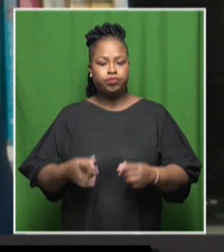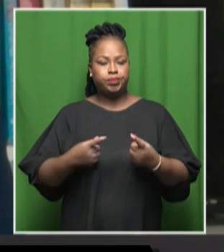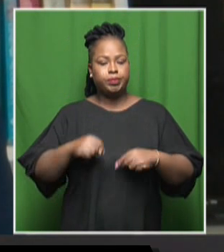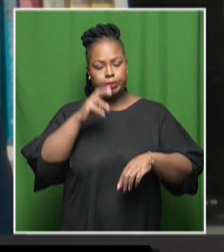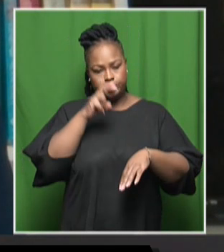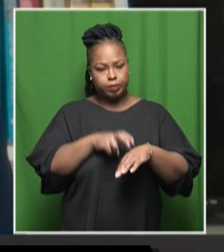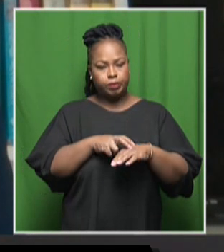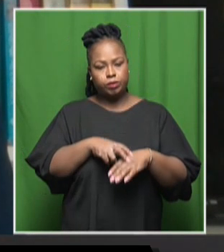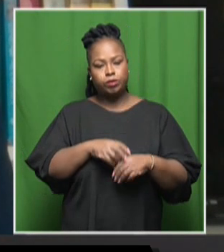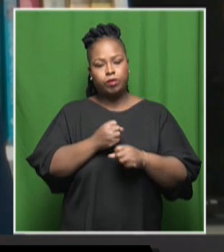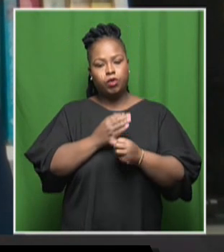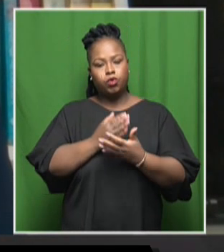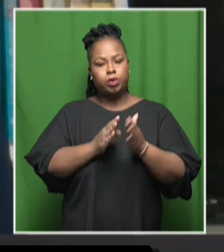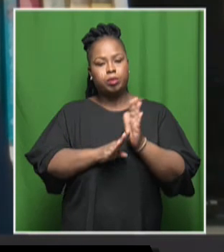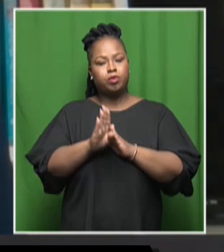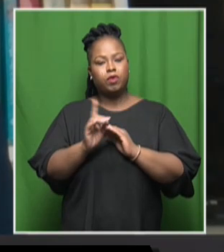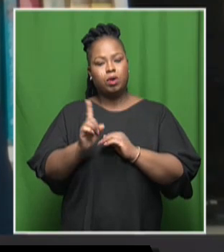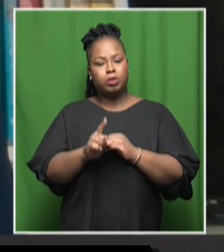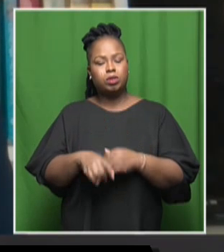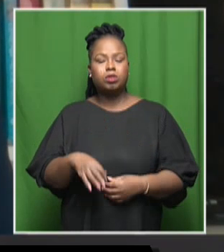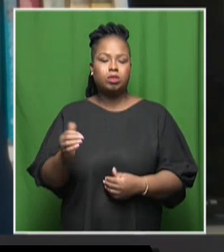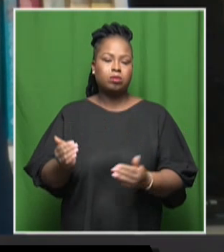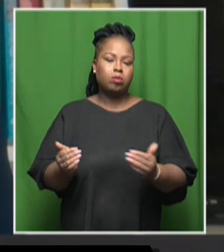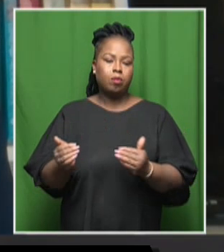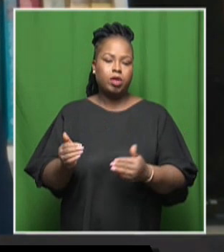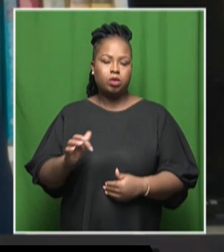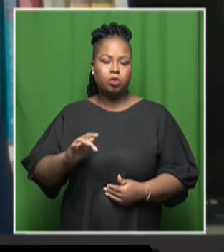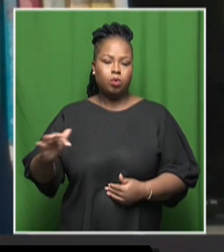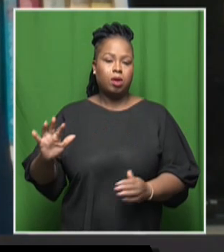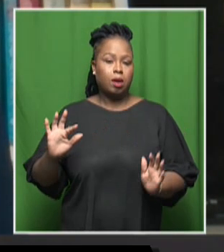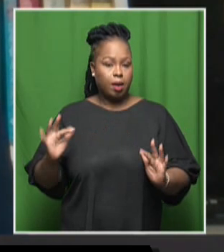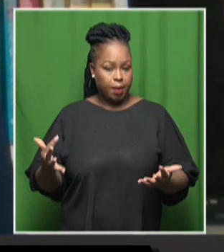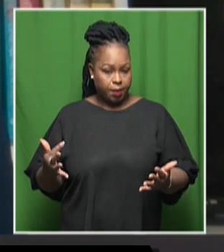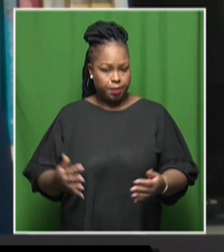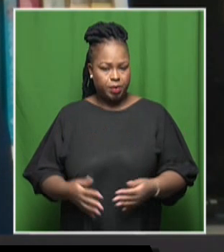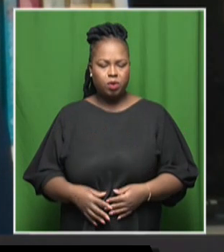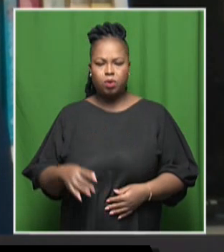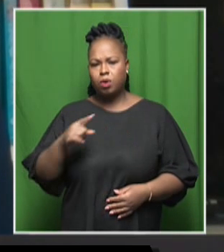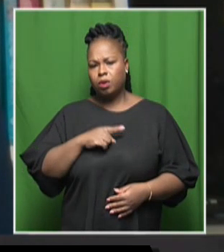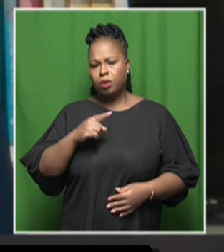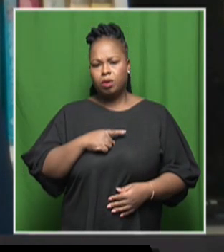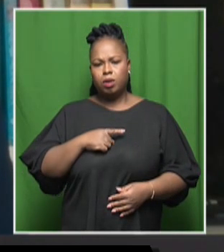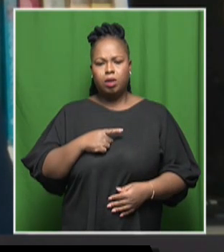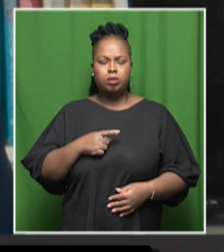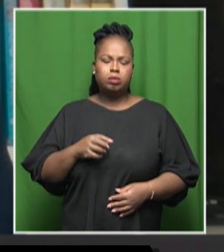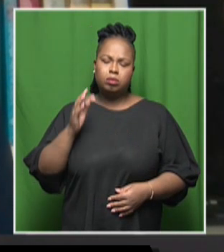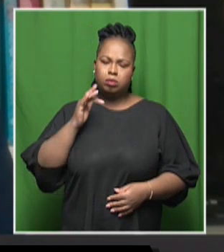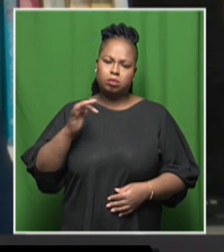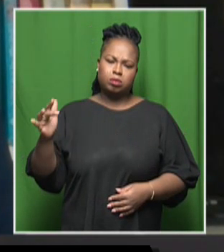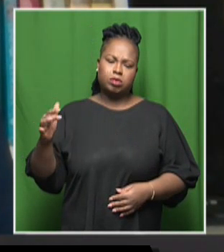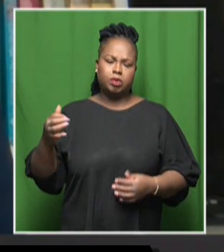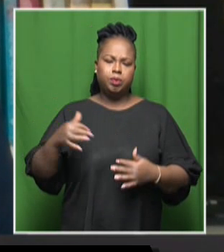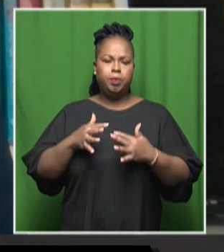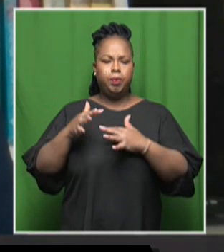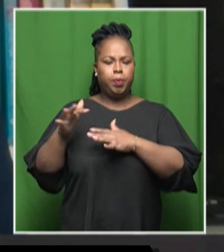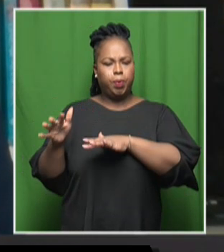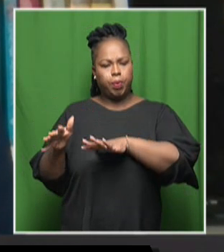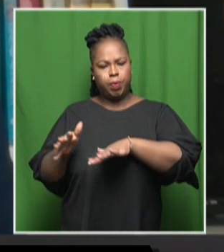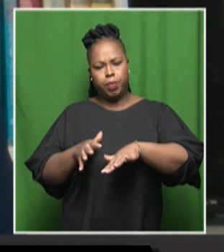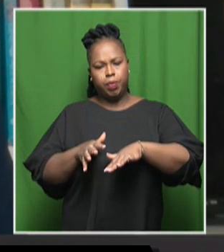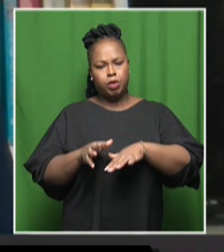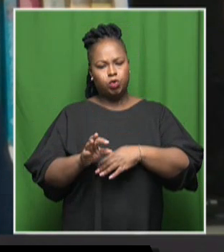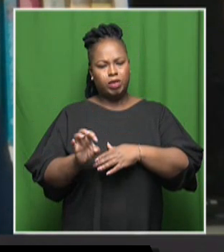improve on in South Africa is how we manage the water. There's far too much water getting lost that falls in the eastern parts